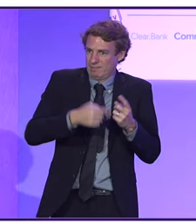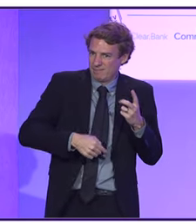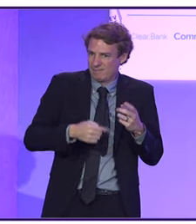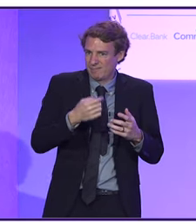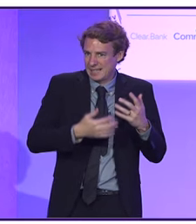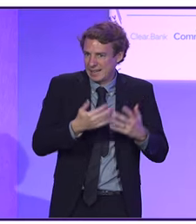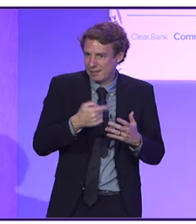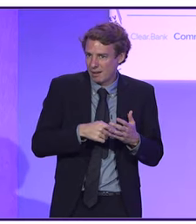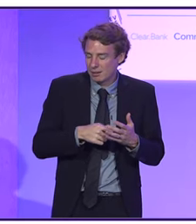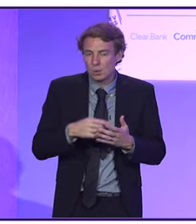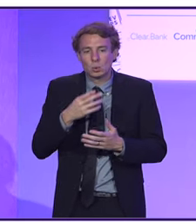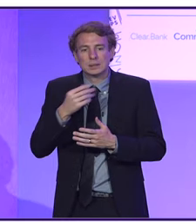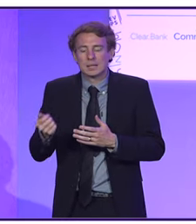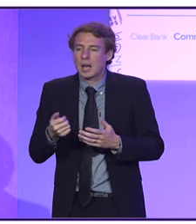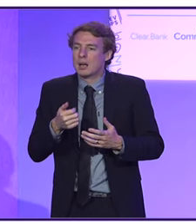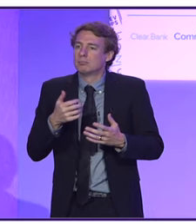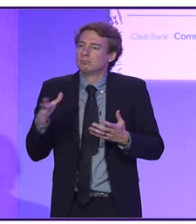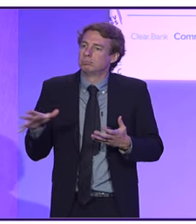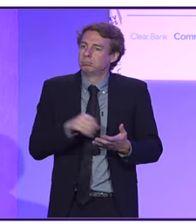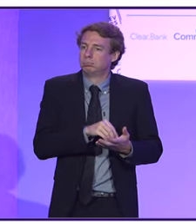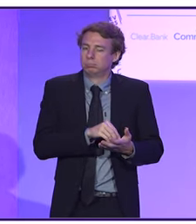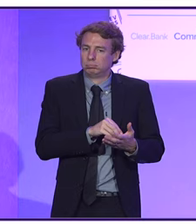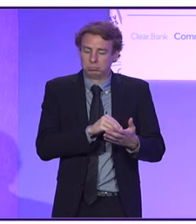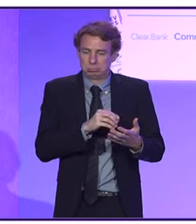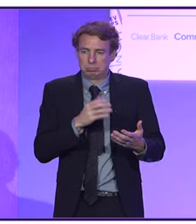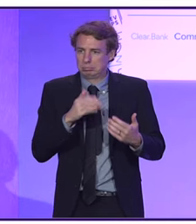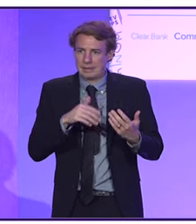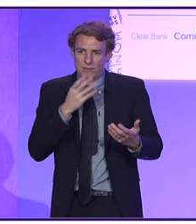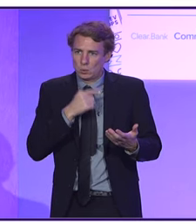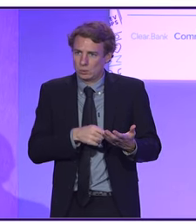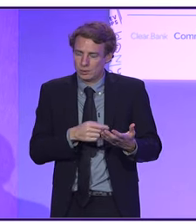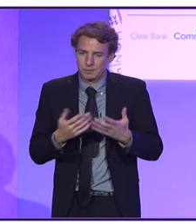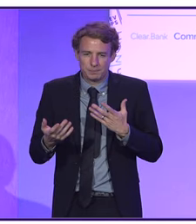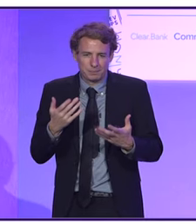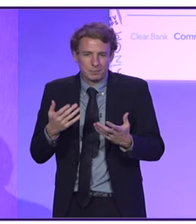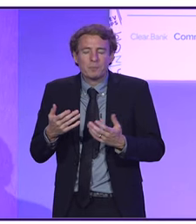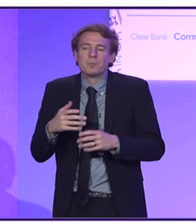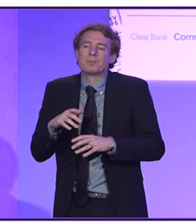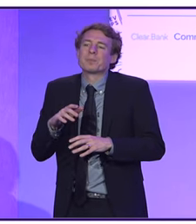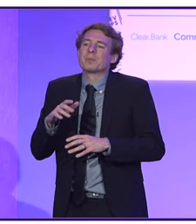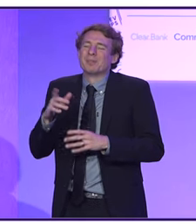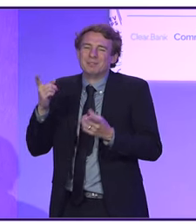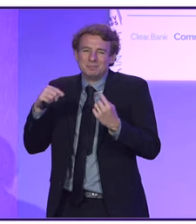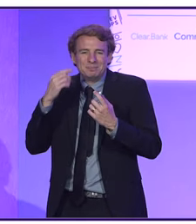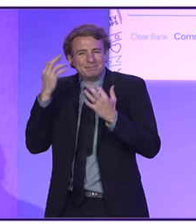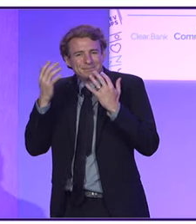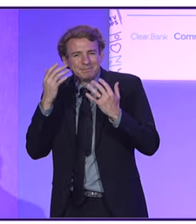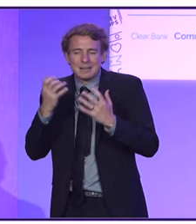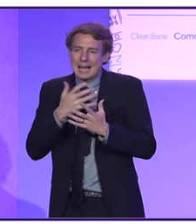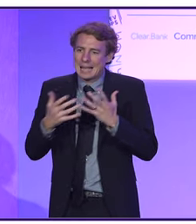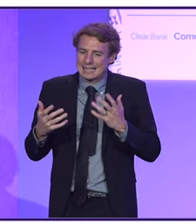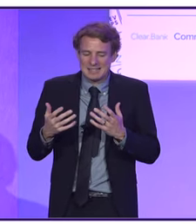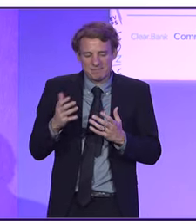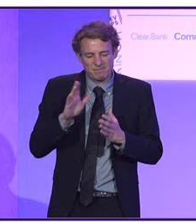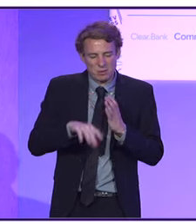that you ingest and just never look at them ever again. You know, so these are some use cases you might want to think about. But I would recommend anywhere between 3 and 5. 3 is